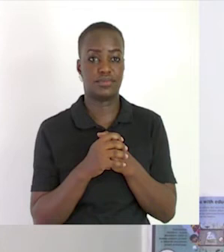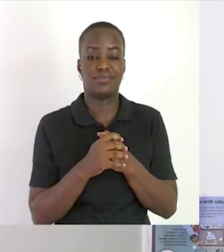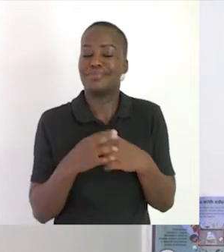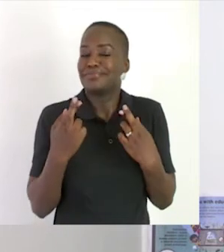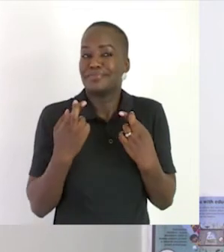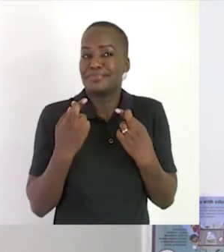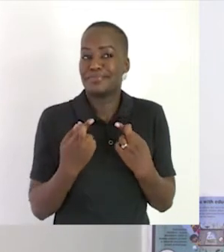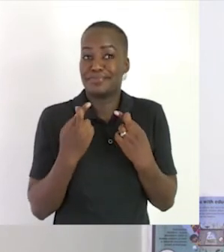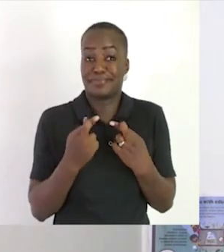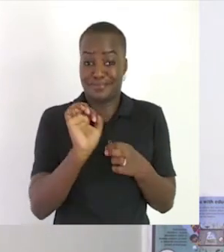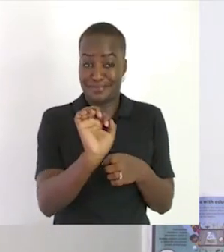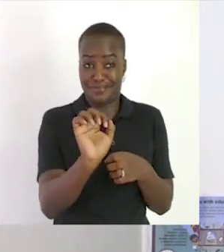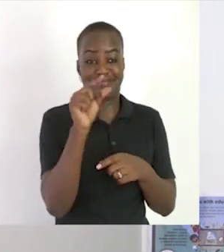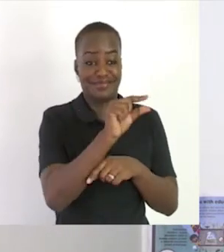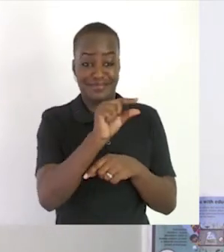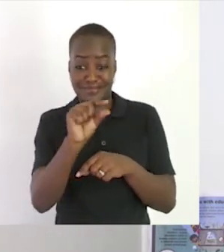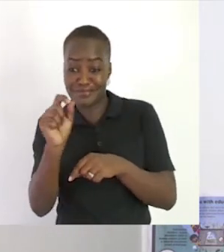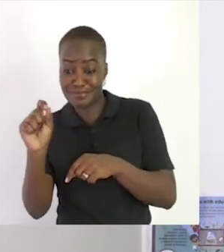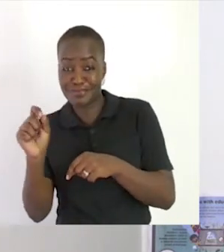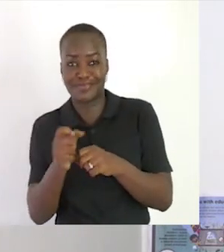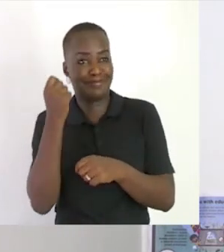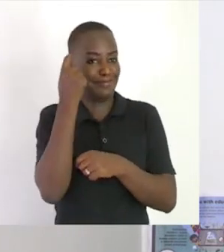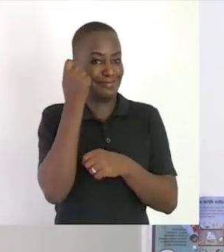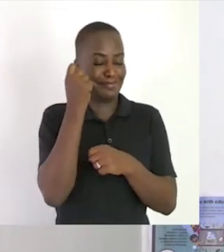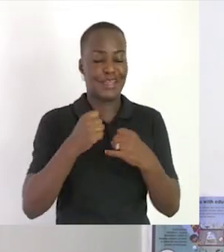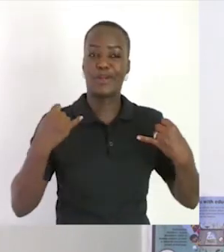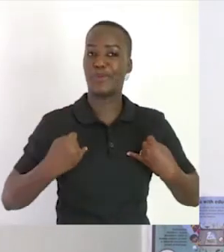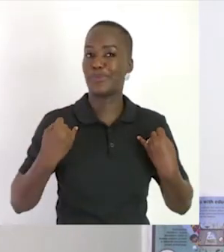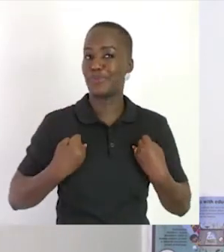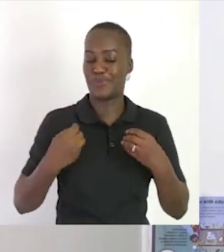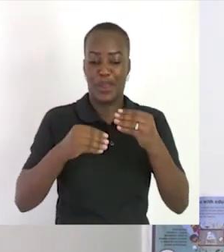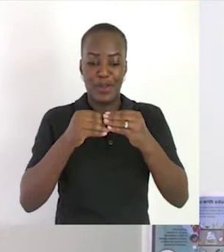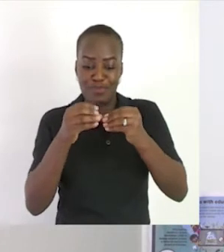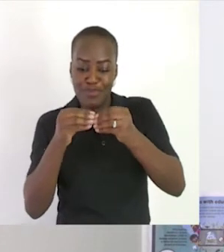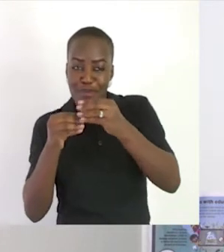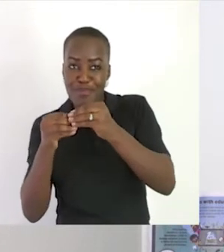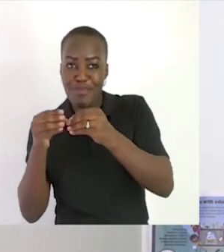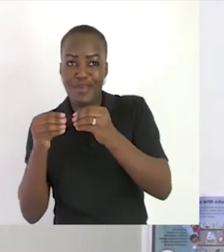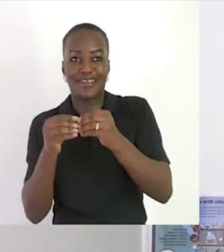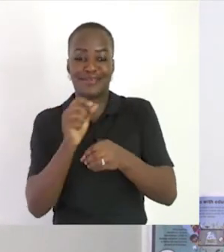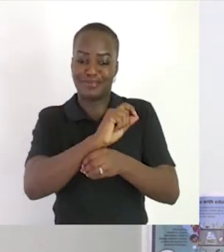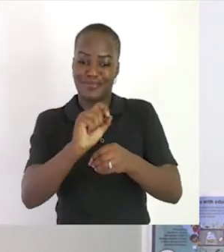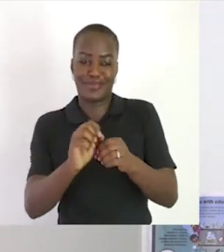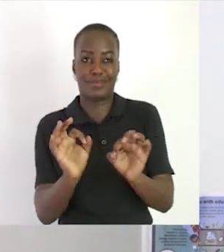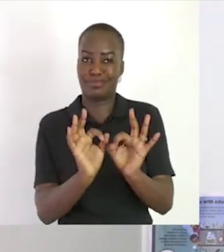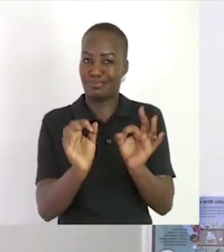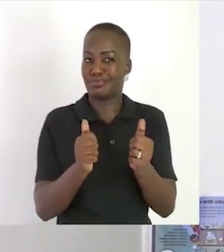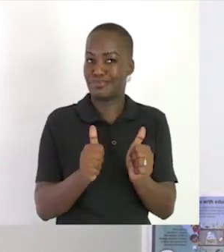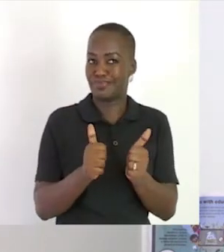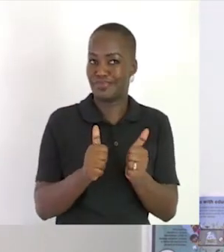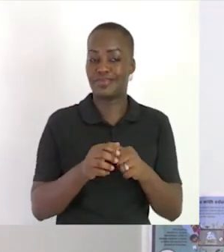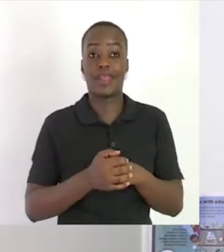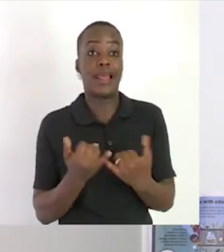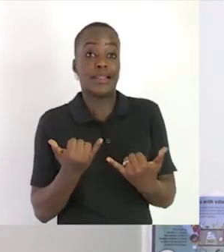I hope that your sentences make sense and that you had fun building your sentences and constructing them. Now